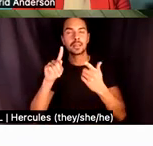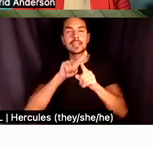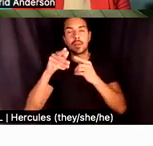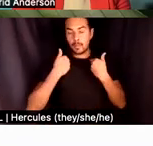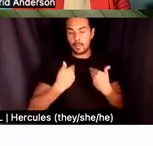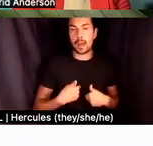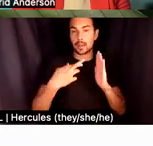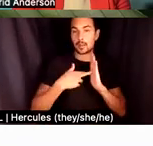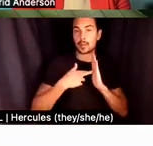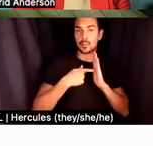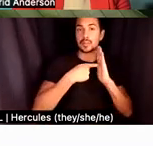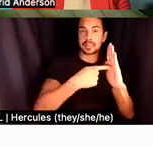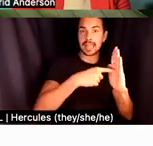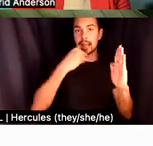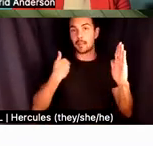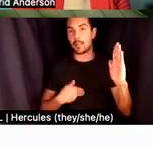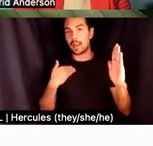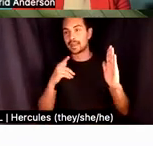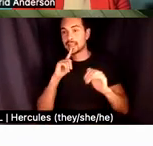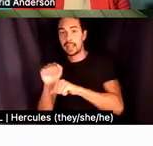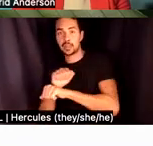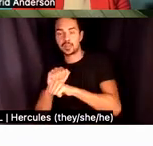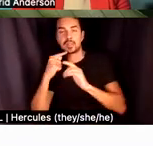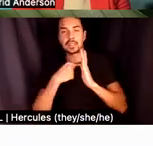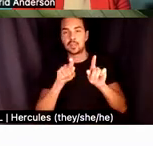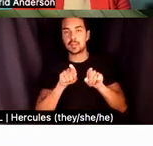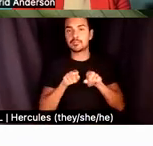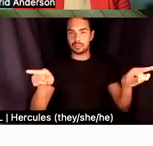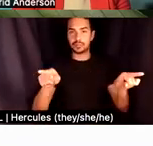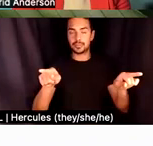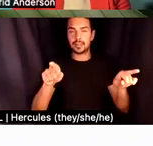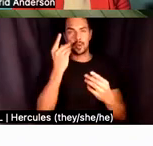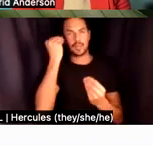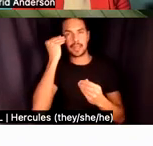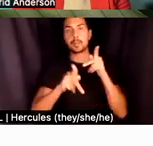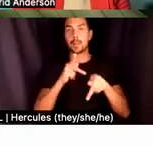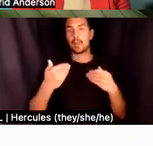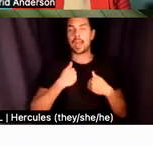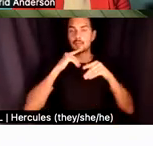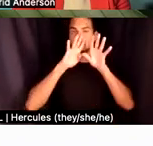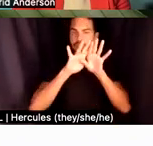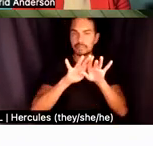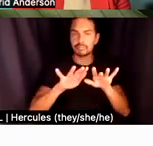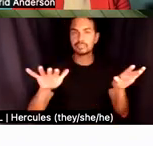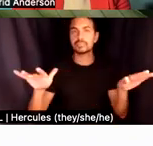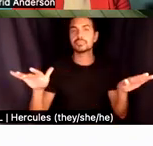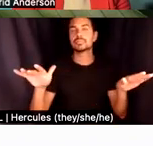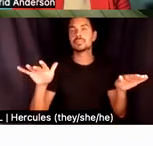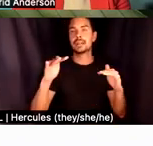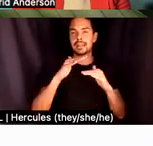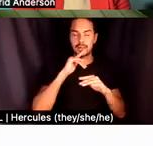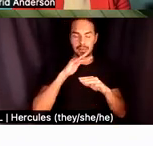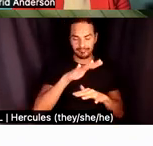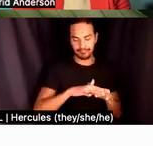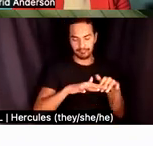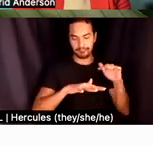presents and is, right? And so just trying to always be thinking about like, people have all these different layers,